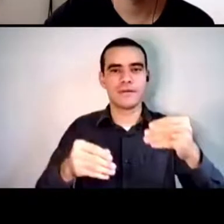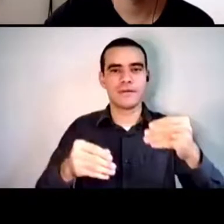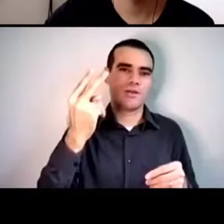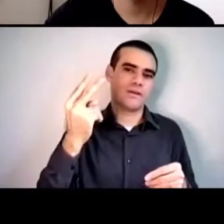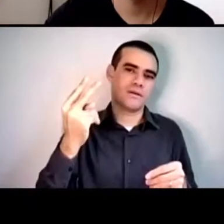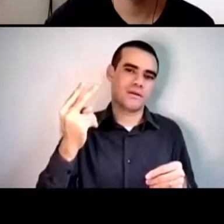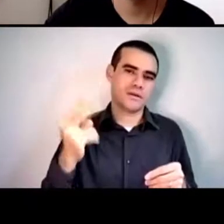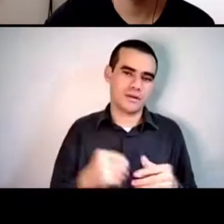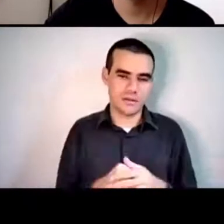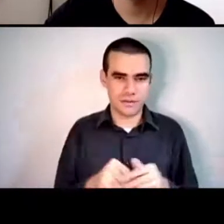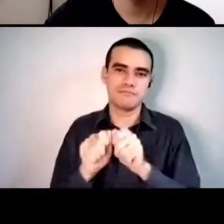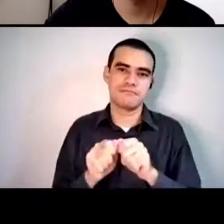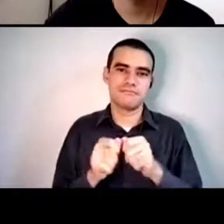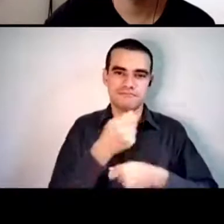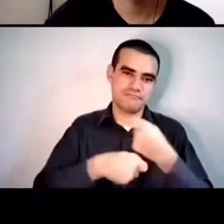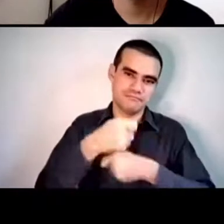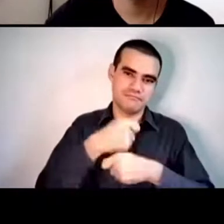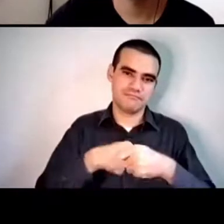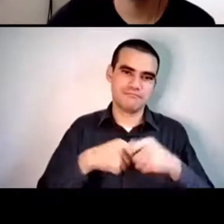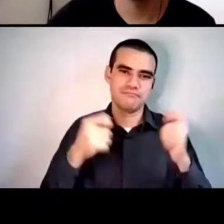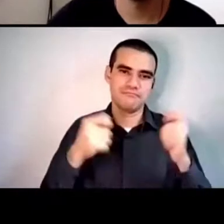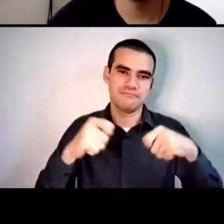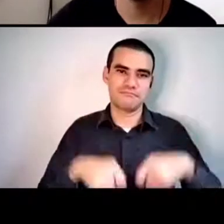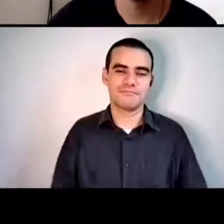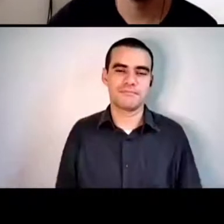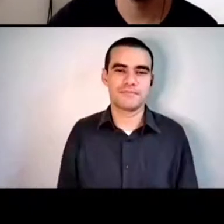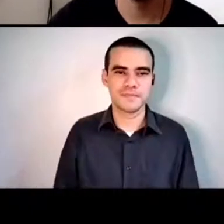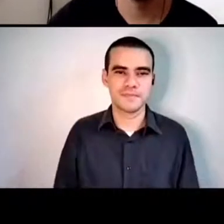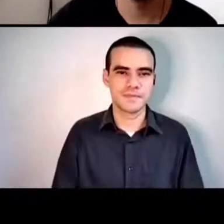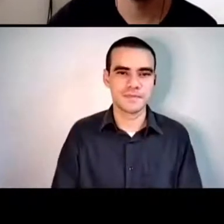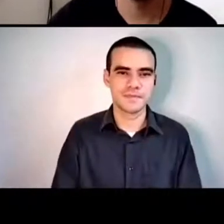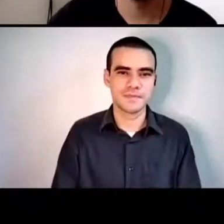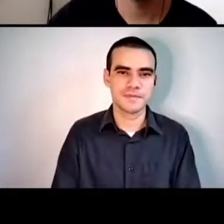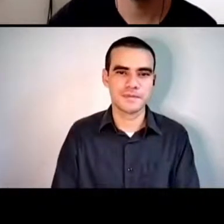the proper value for them.